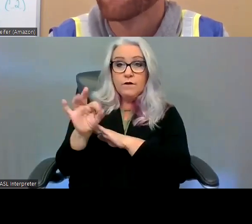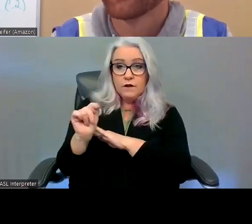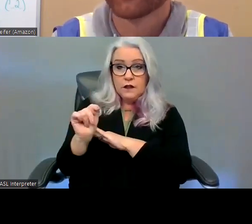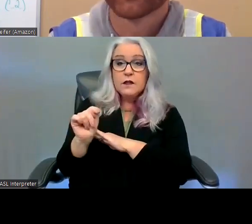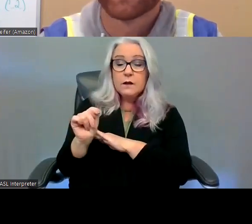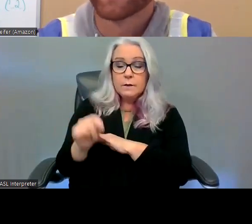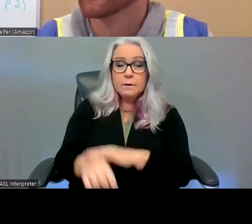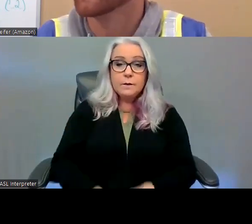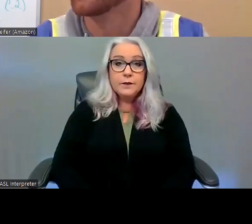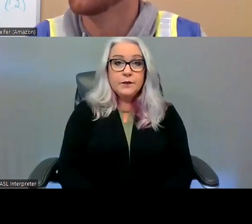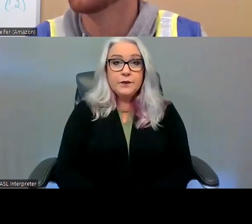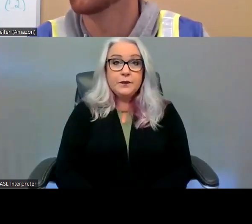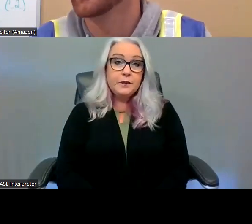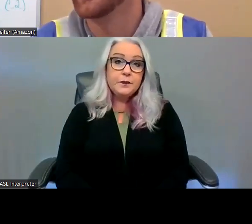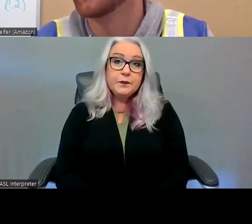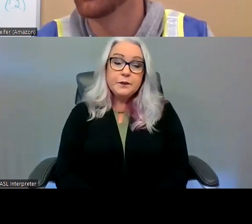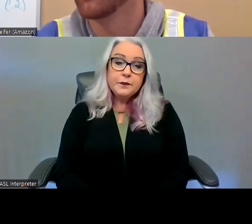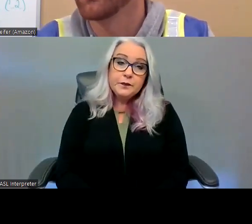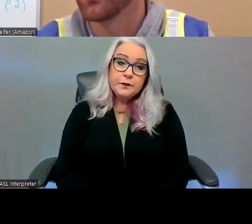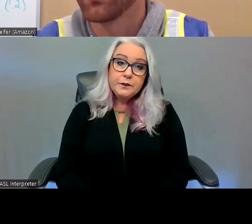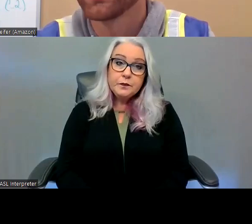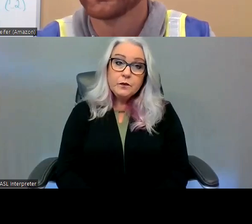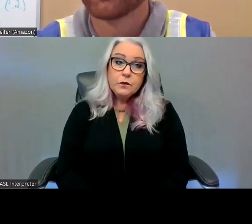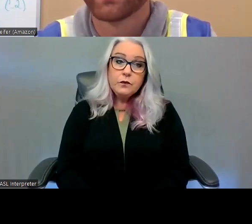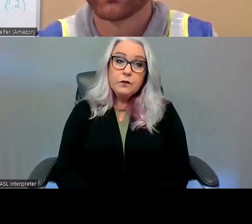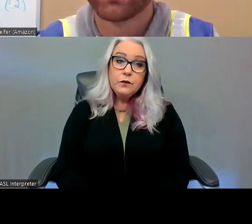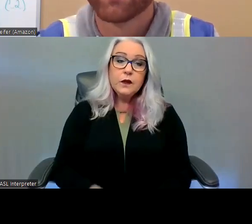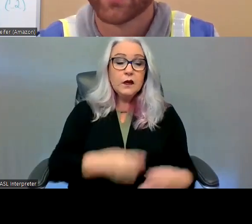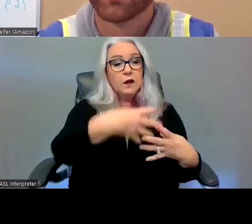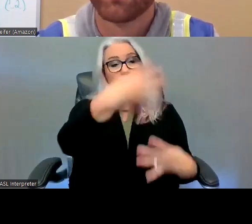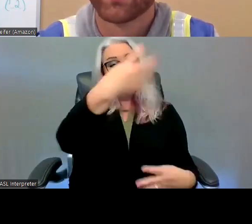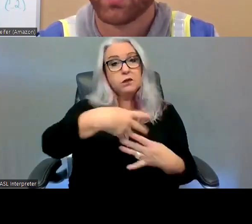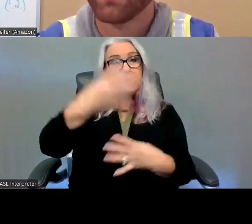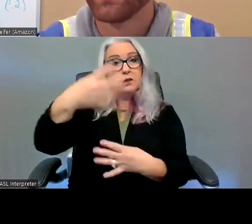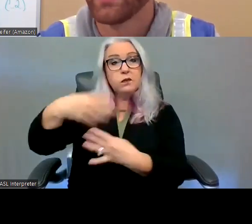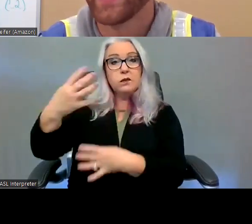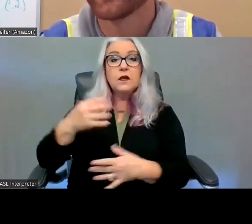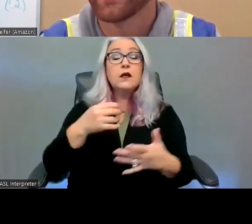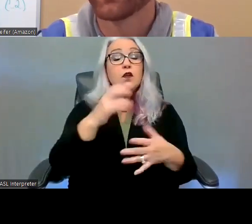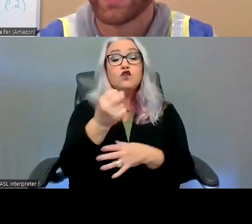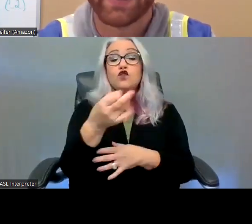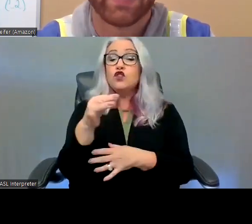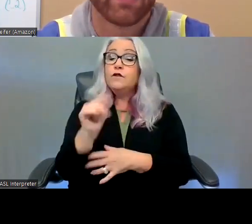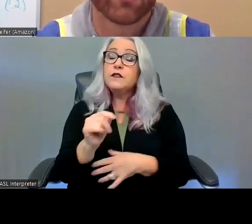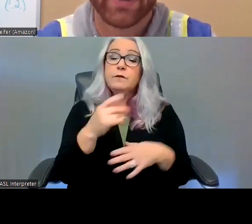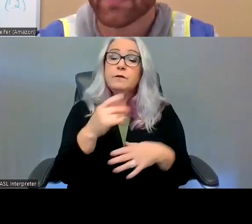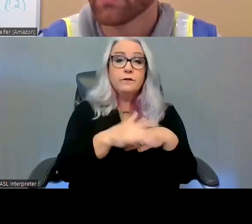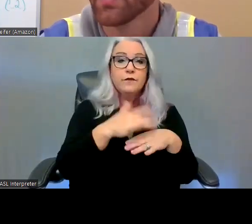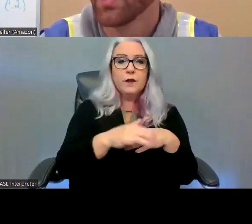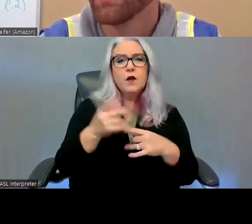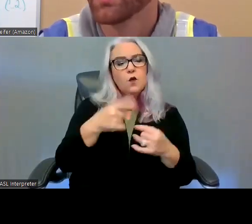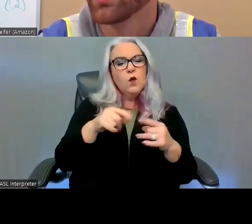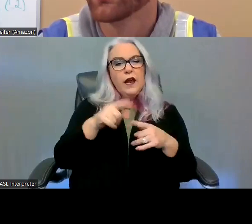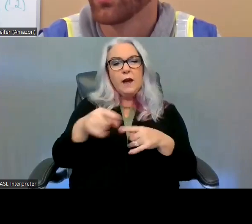this is where it pulls up all the shifts that will be available. Now at this time, when I created